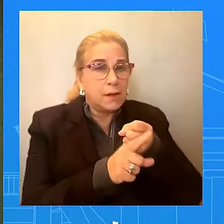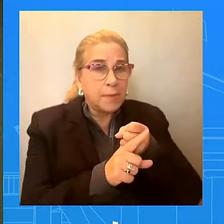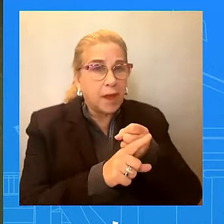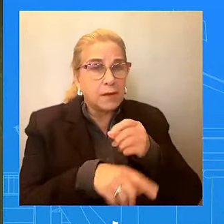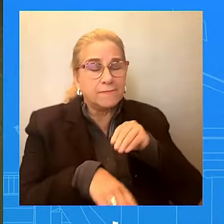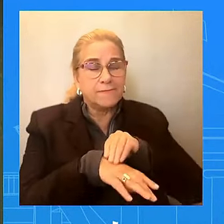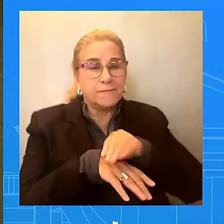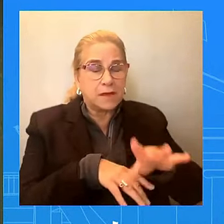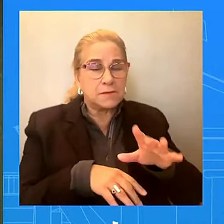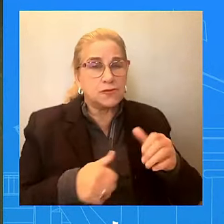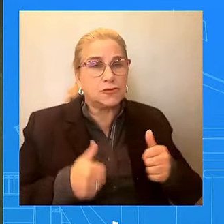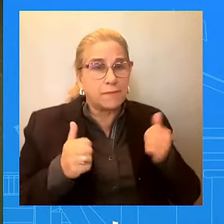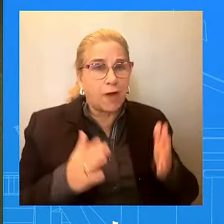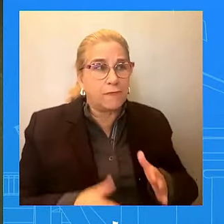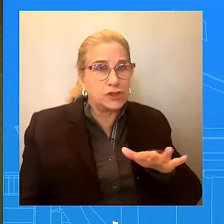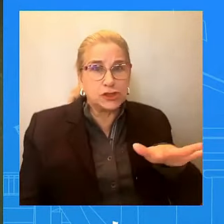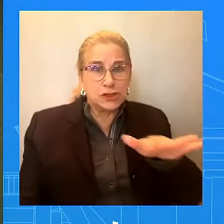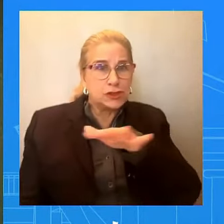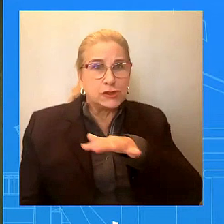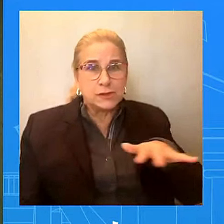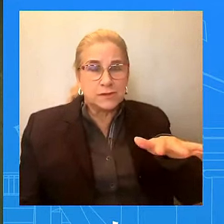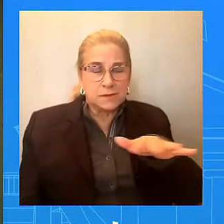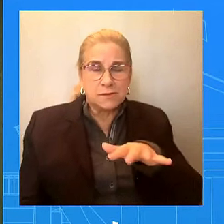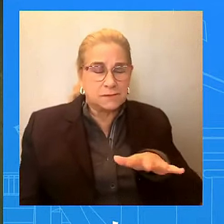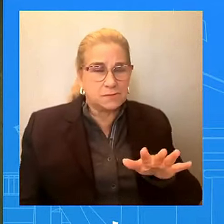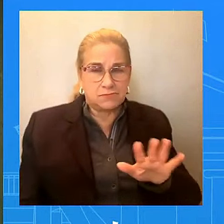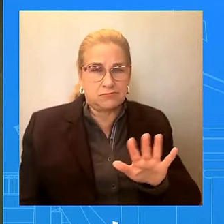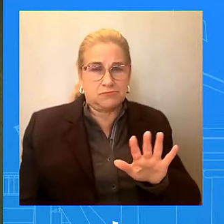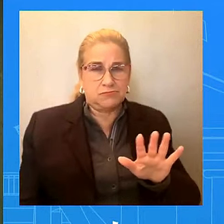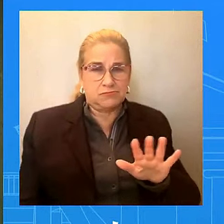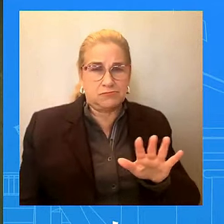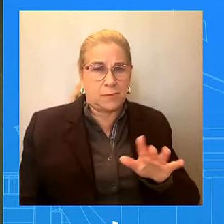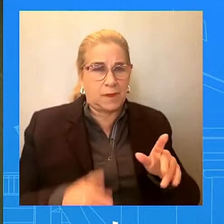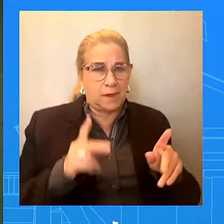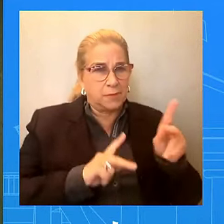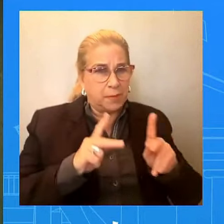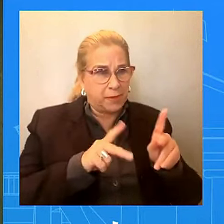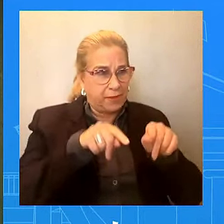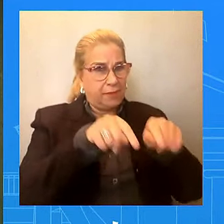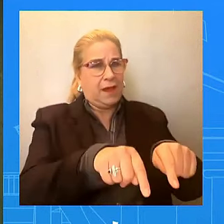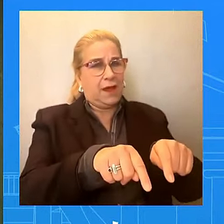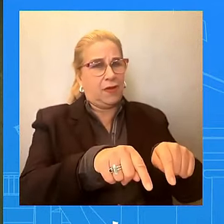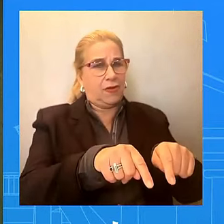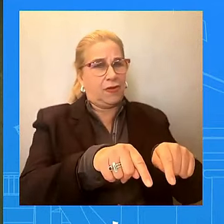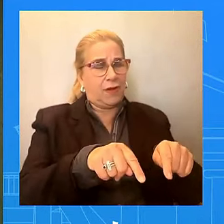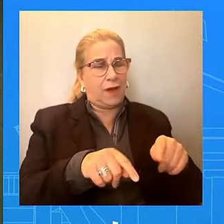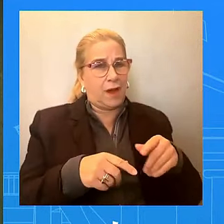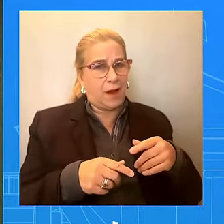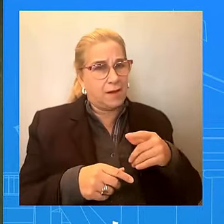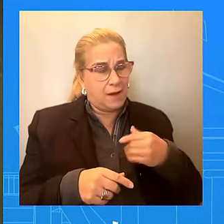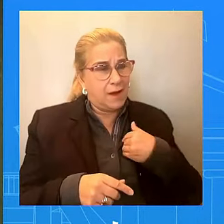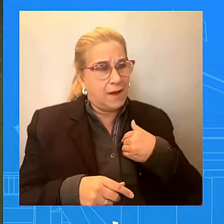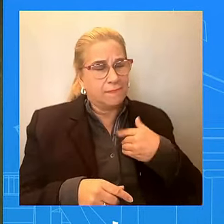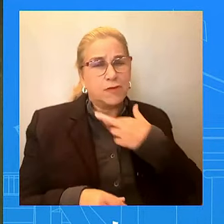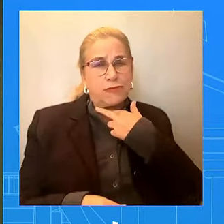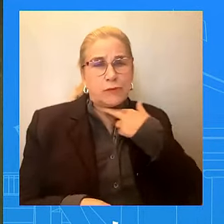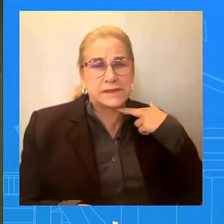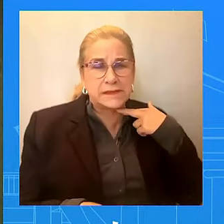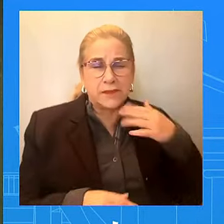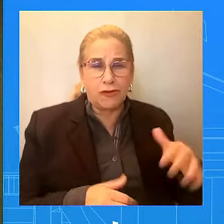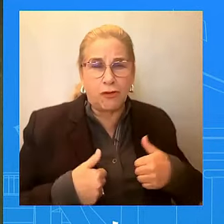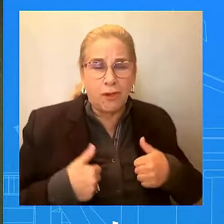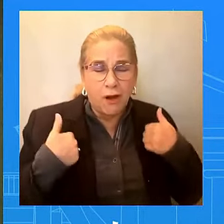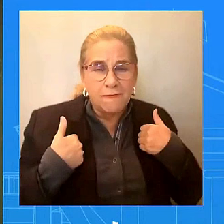also demoralizing for those heroic individuals who are risking their lives in the service of others. Let me give you